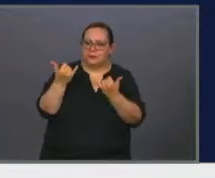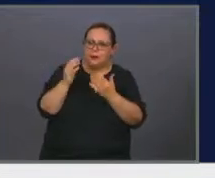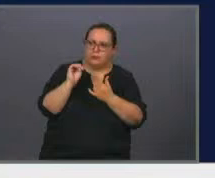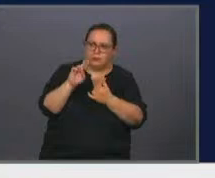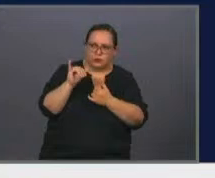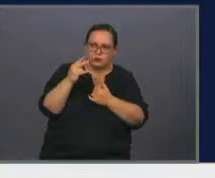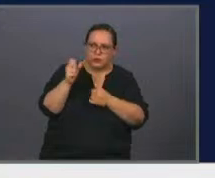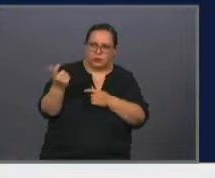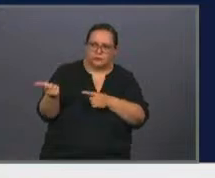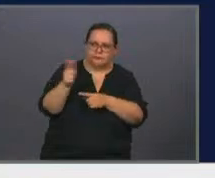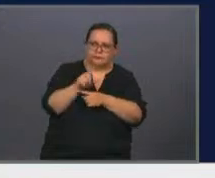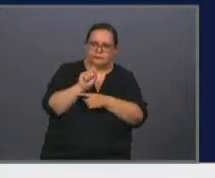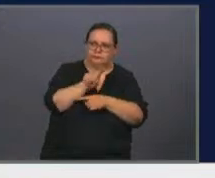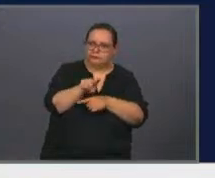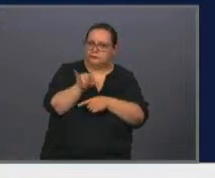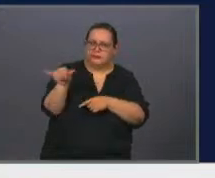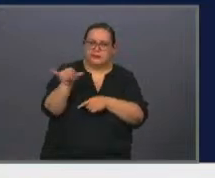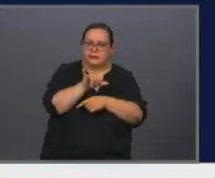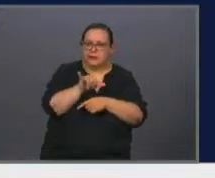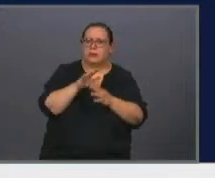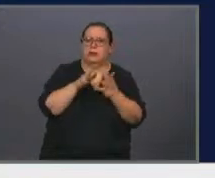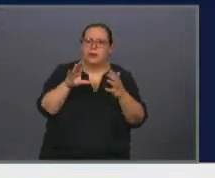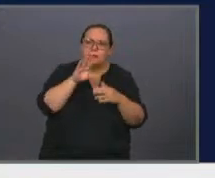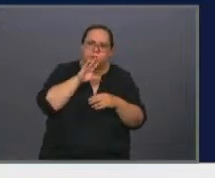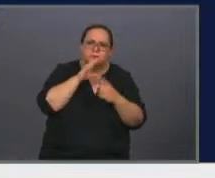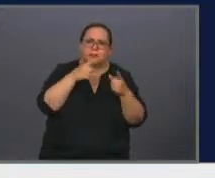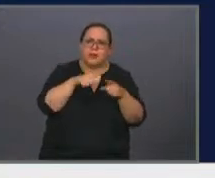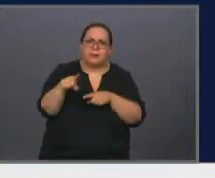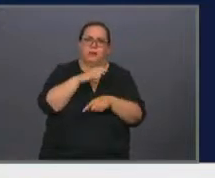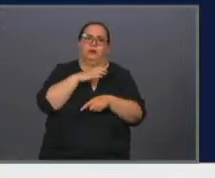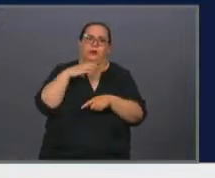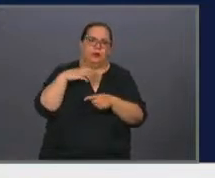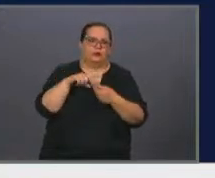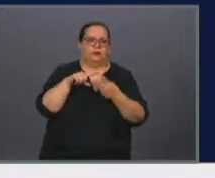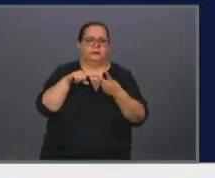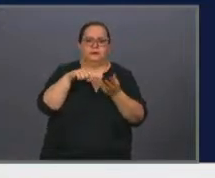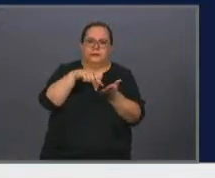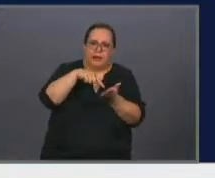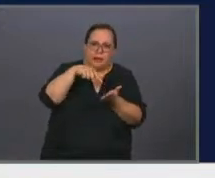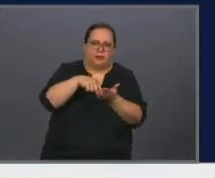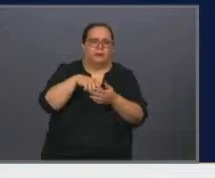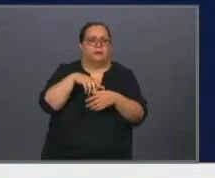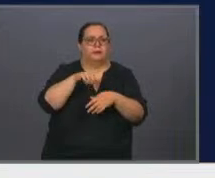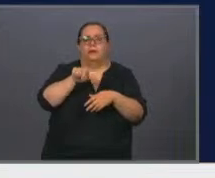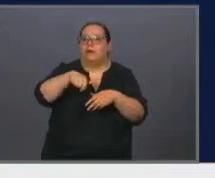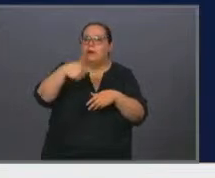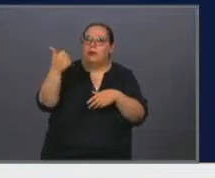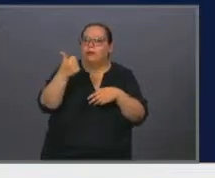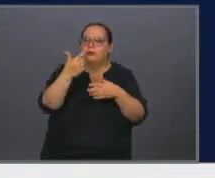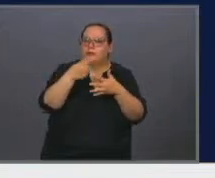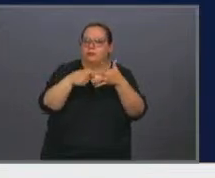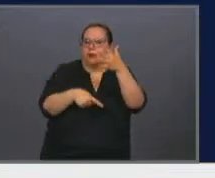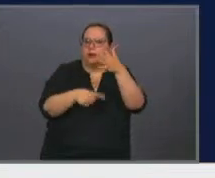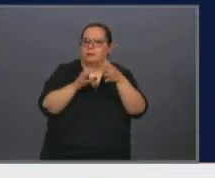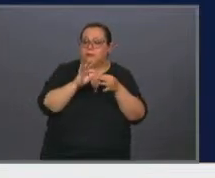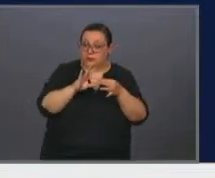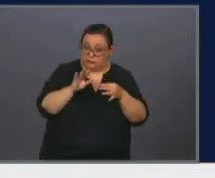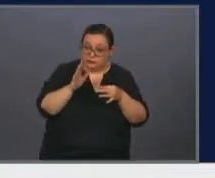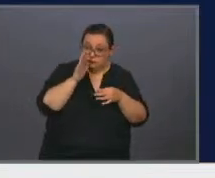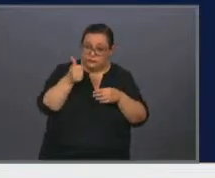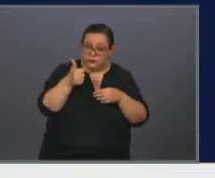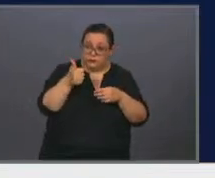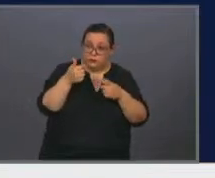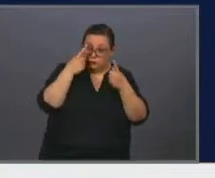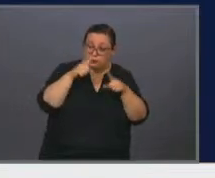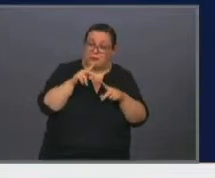about what is happening with Congress, whether it be the debt or other items mentioned. Would you agree that people should be